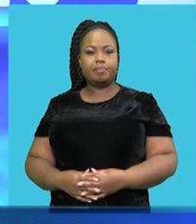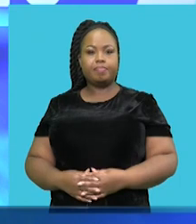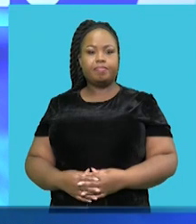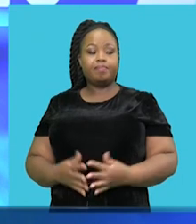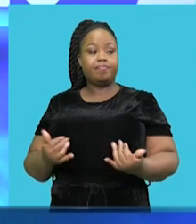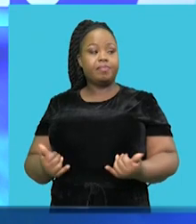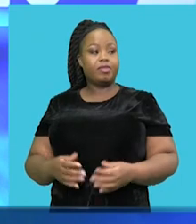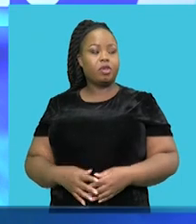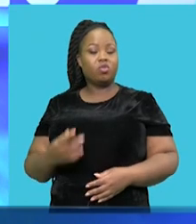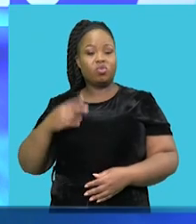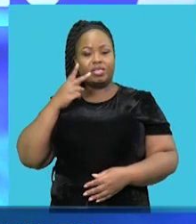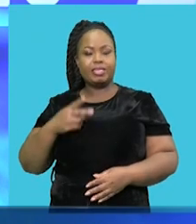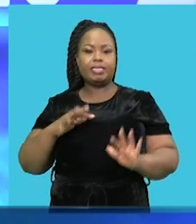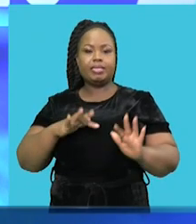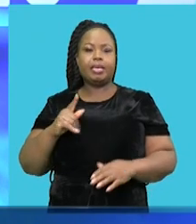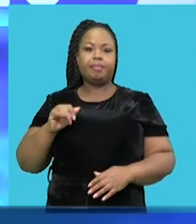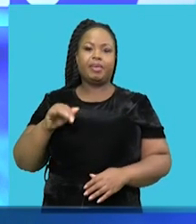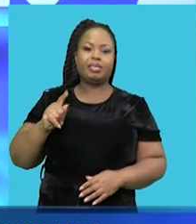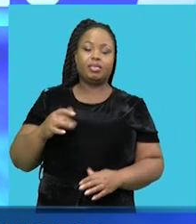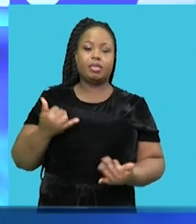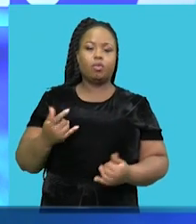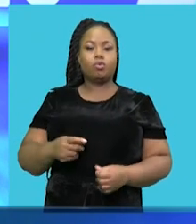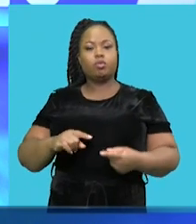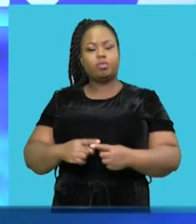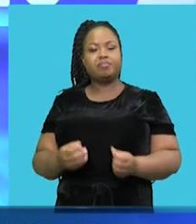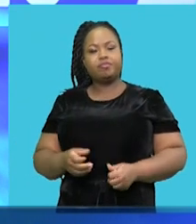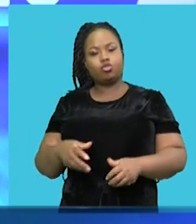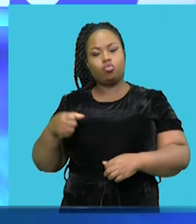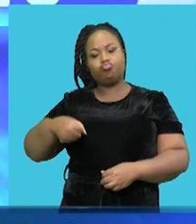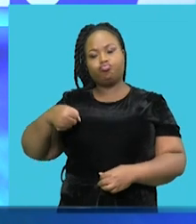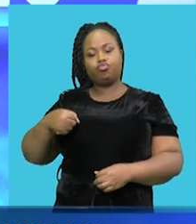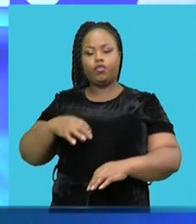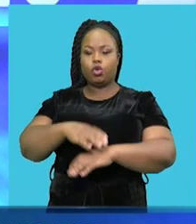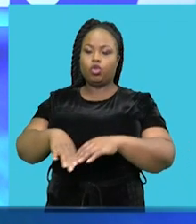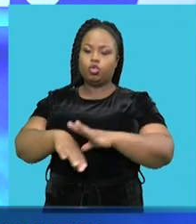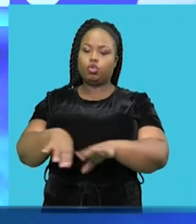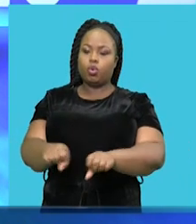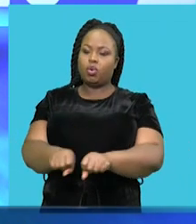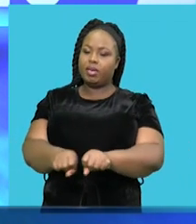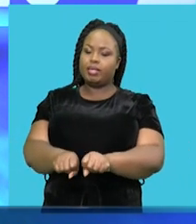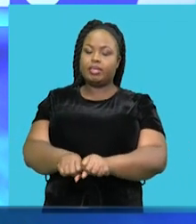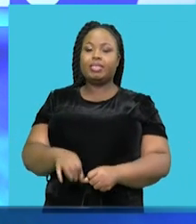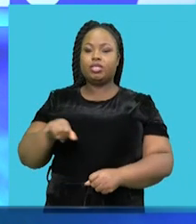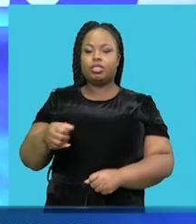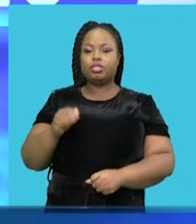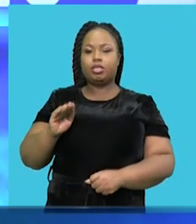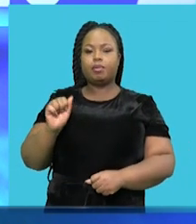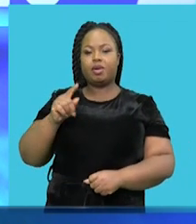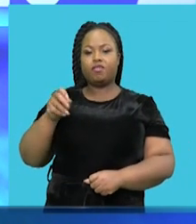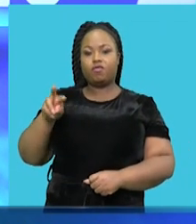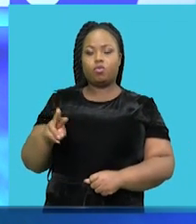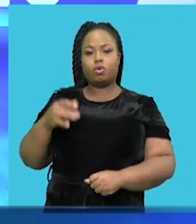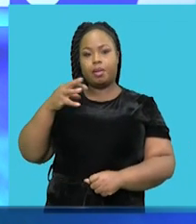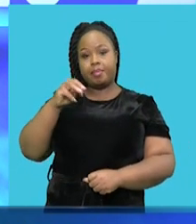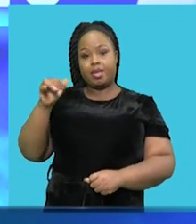fa re dikonose tsa mothoetso 10 bet e ne abela na ka ditlhako tsa kgwele ya dinao ga mmogo le kere go setlhopha sa Jabavu Masters mo